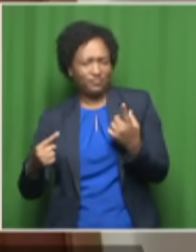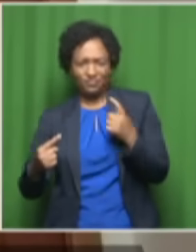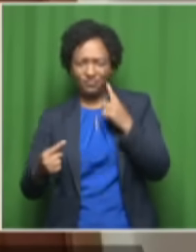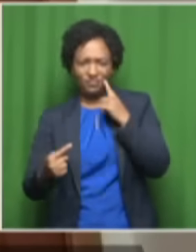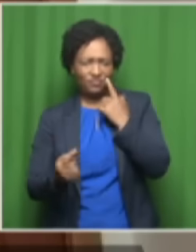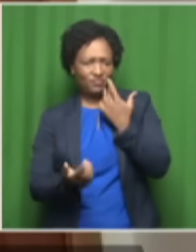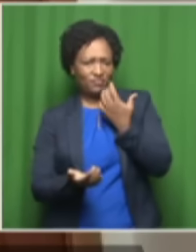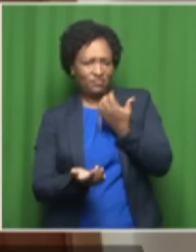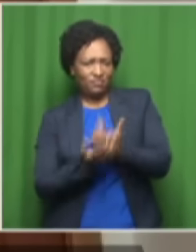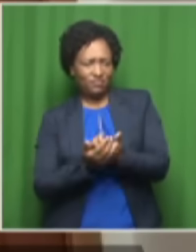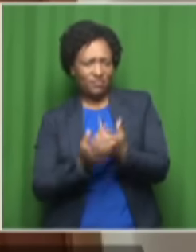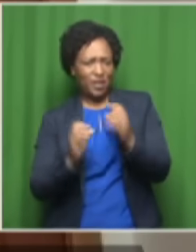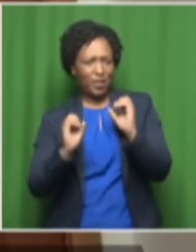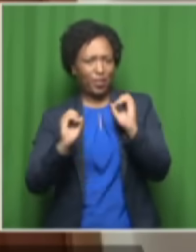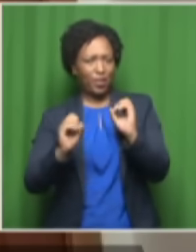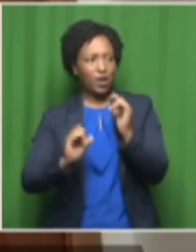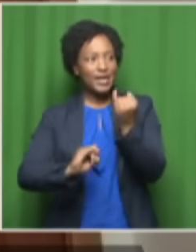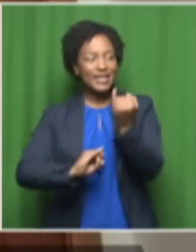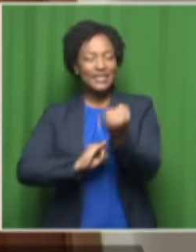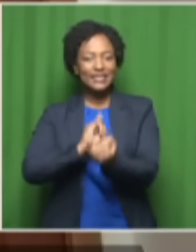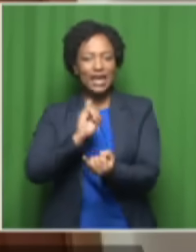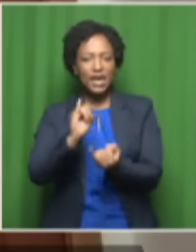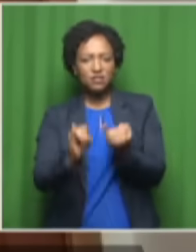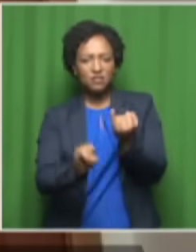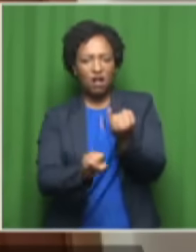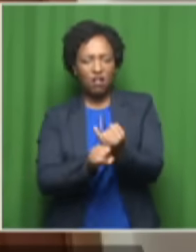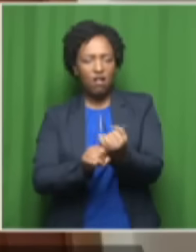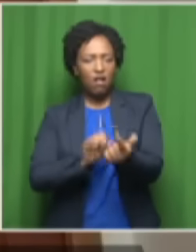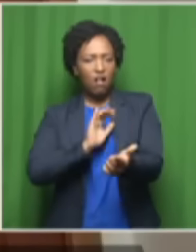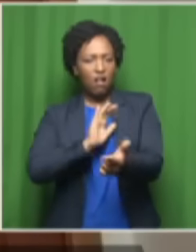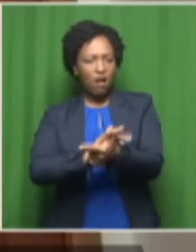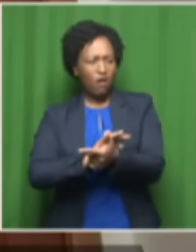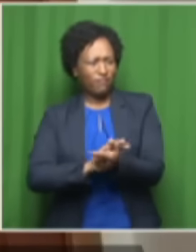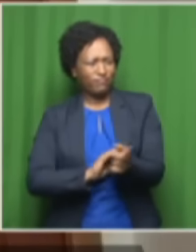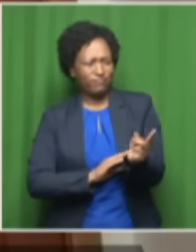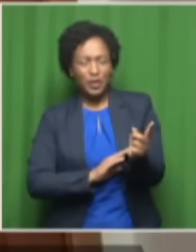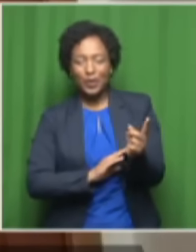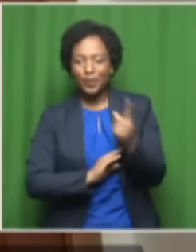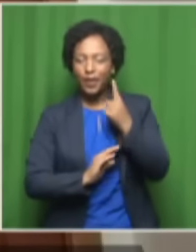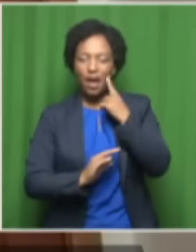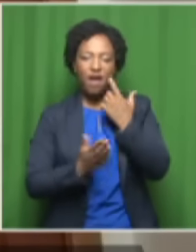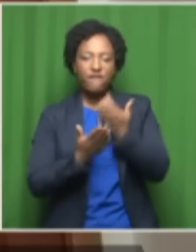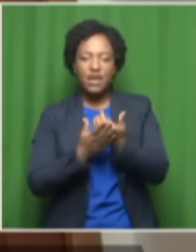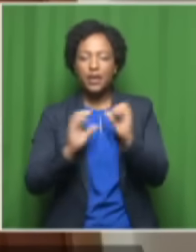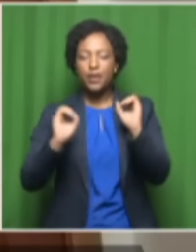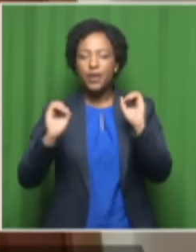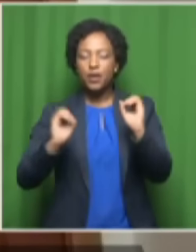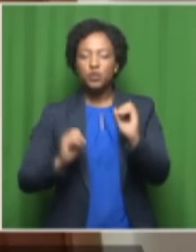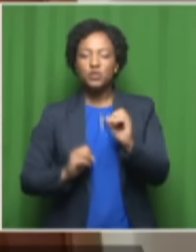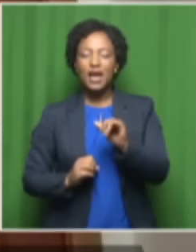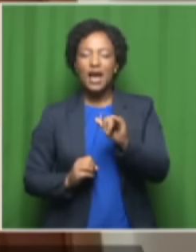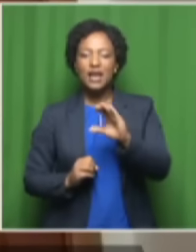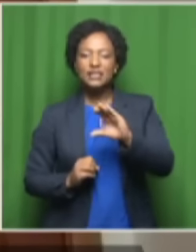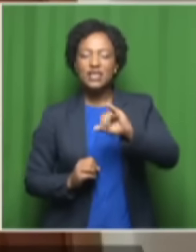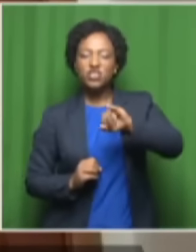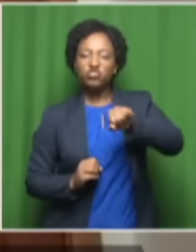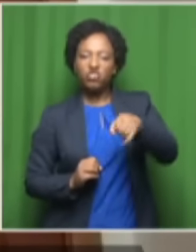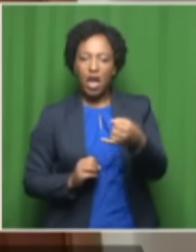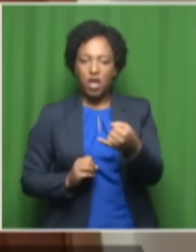law and as actually overreaching and stretching the power of the ICJ